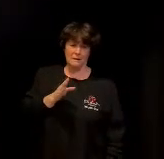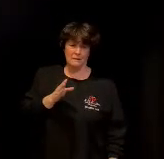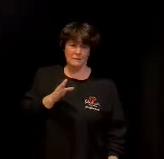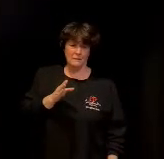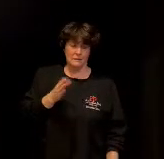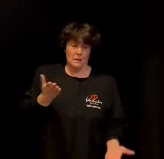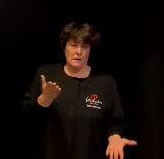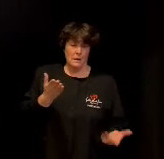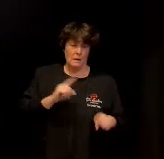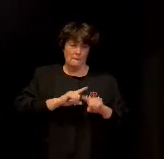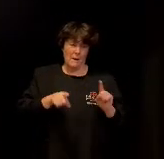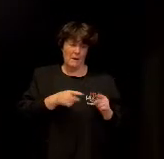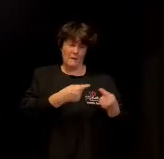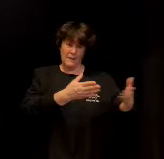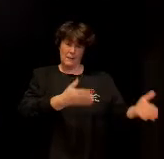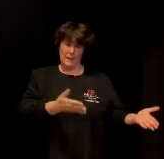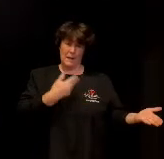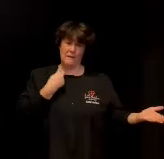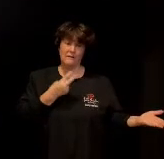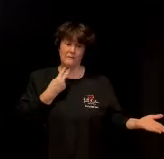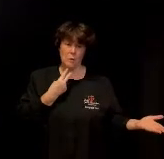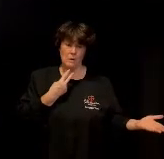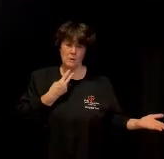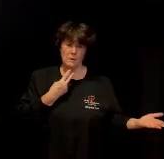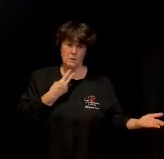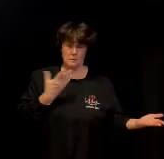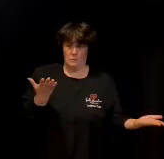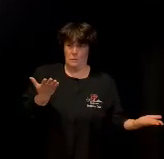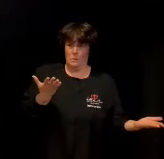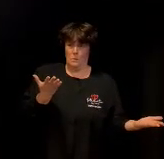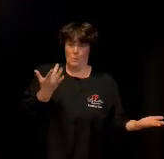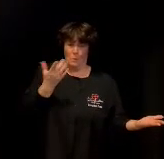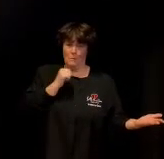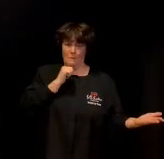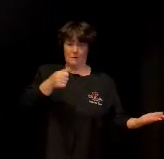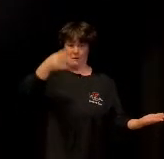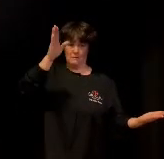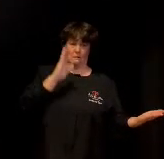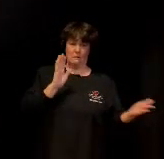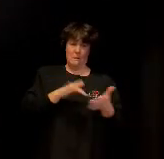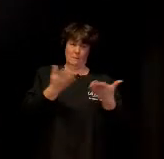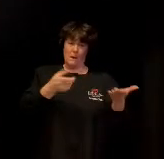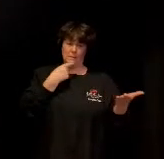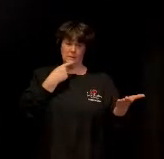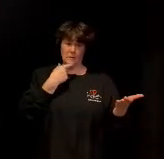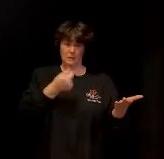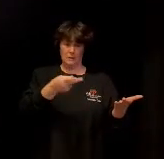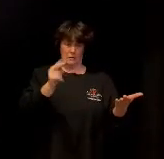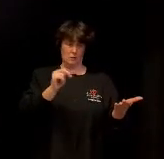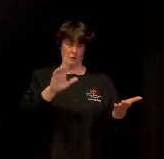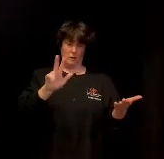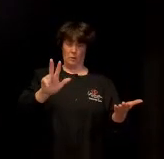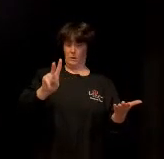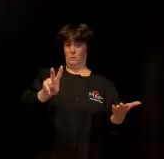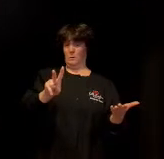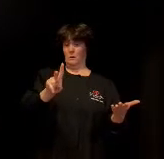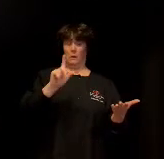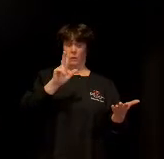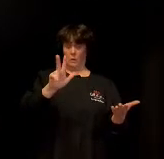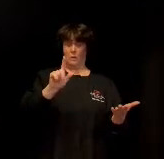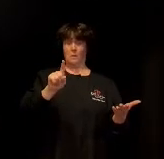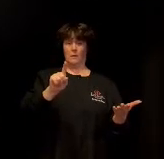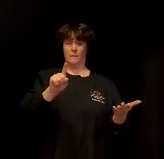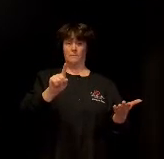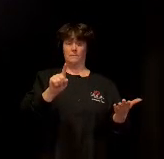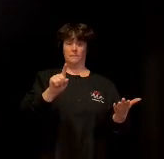But if the enemy has a voice, why wouldn't God have a voice? The Bible says in Genesis 3:1, right? The